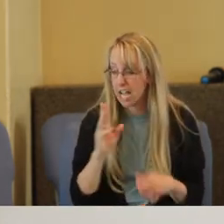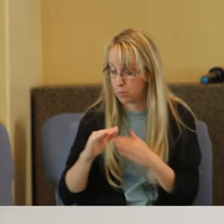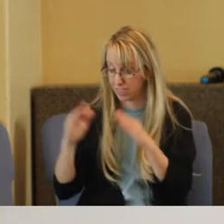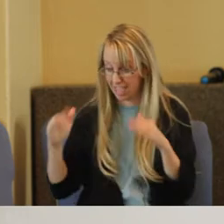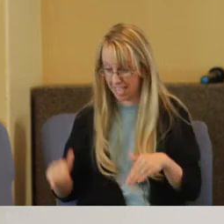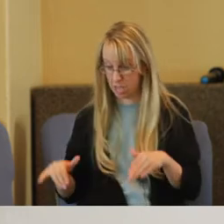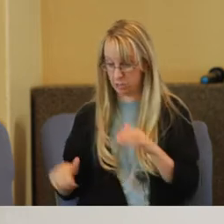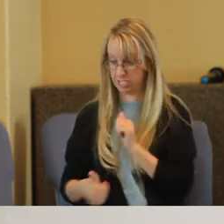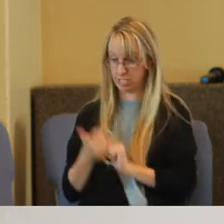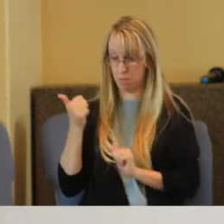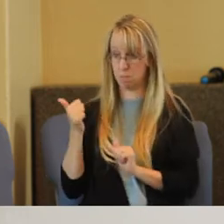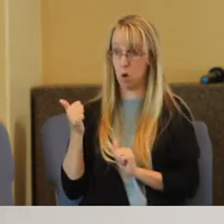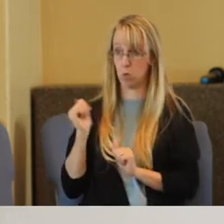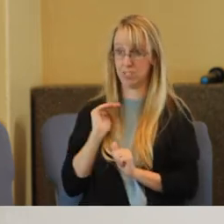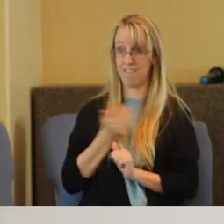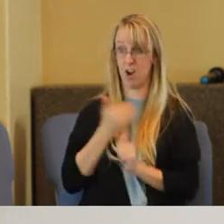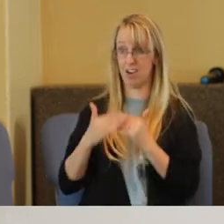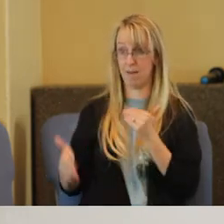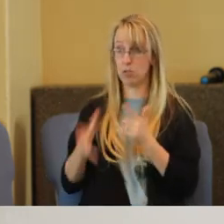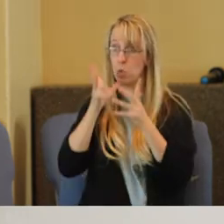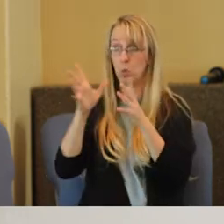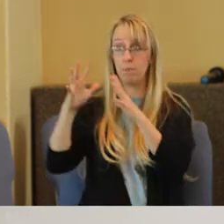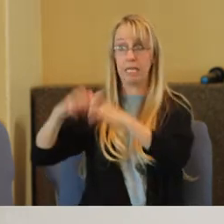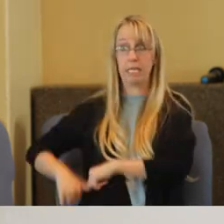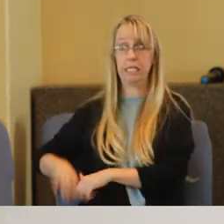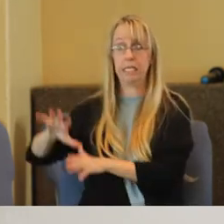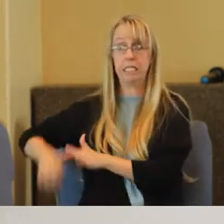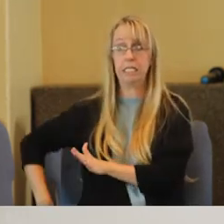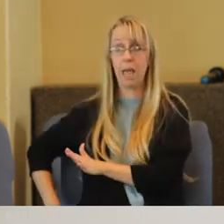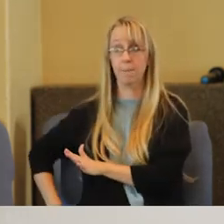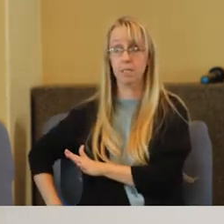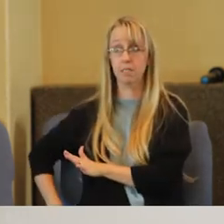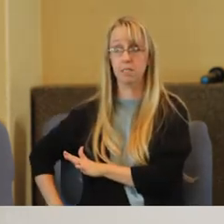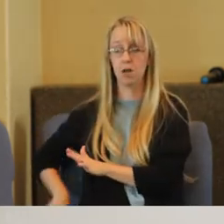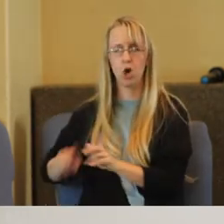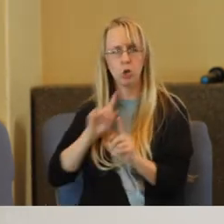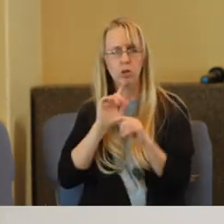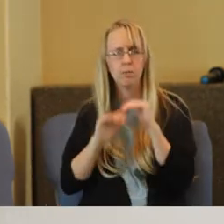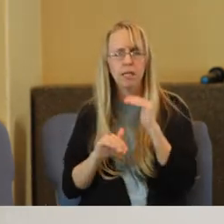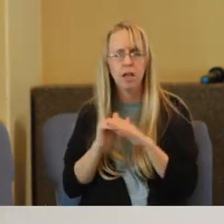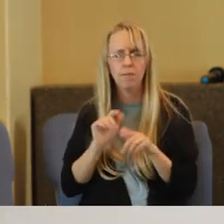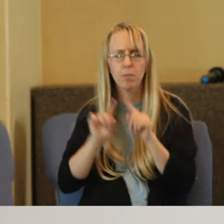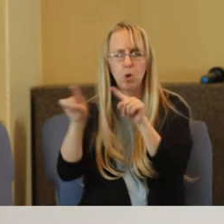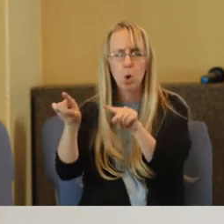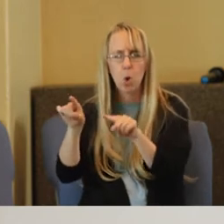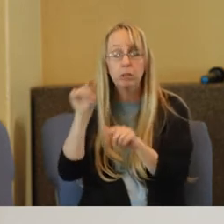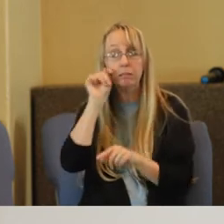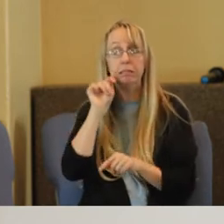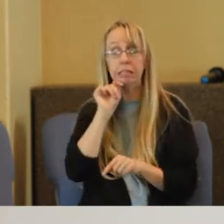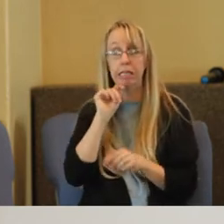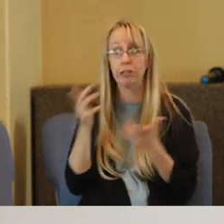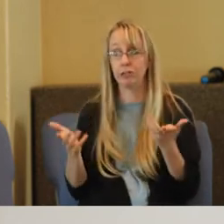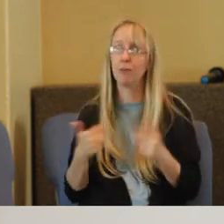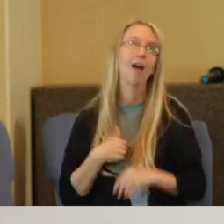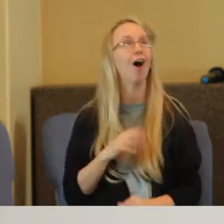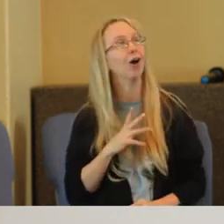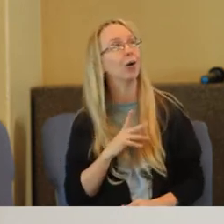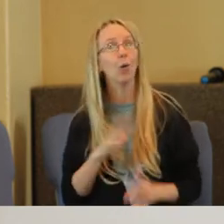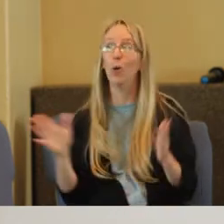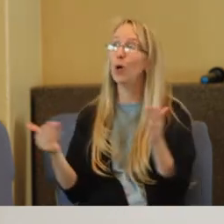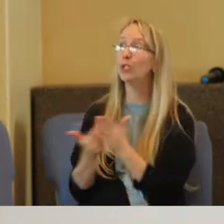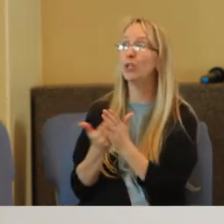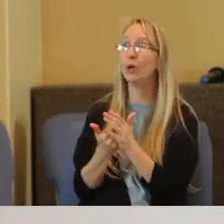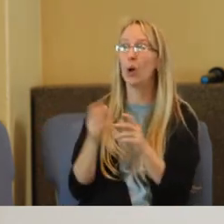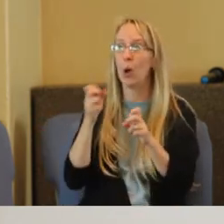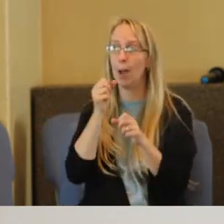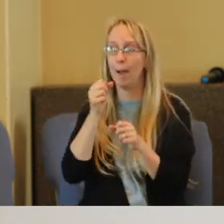would be condemned. Are you going to be comfortable going there? A bunch of teenagers might be. This is cool, right? We just need some paintball guns